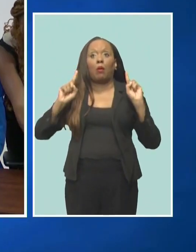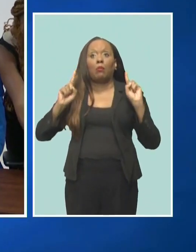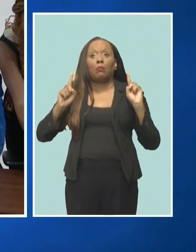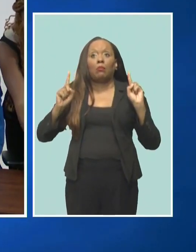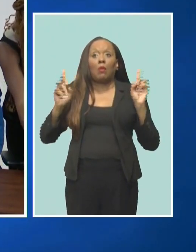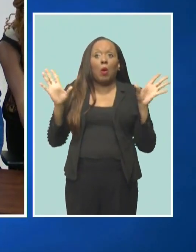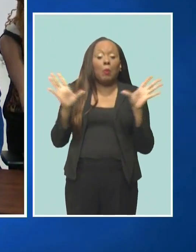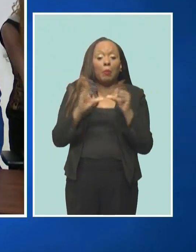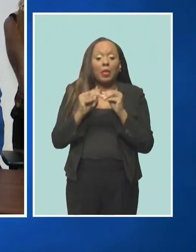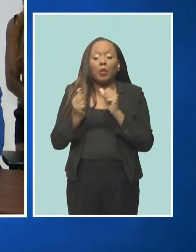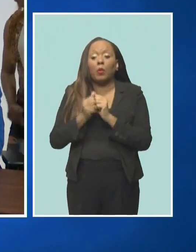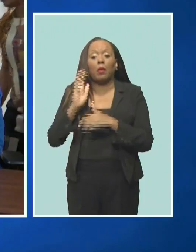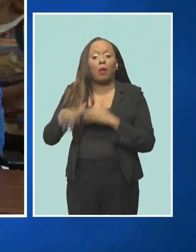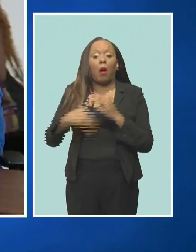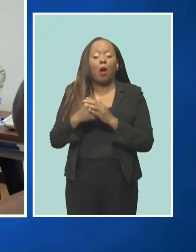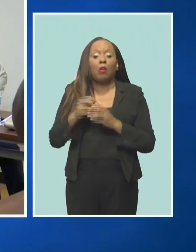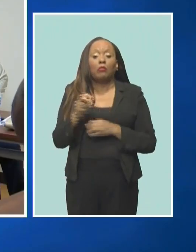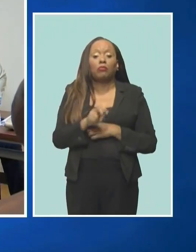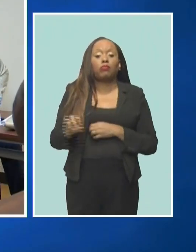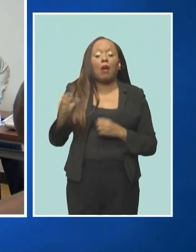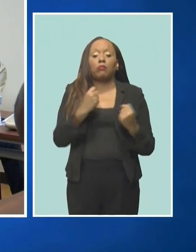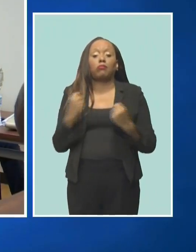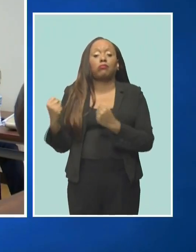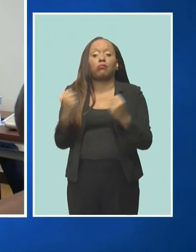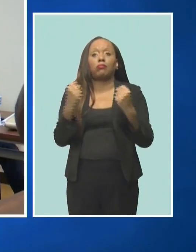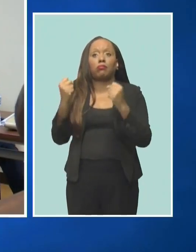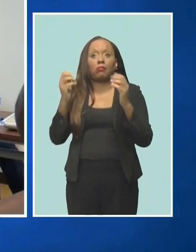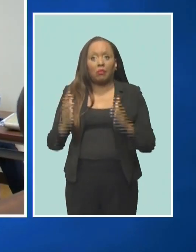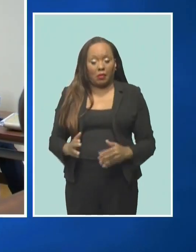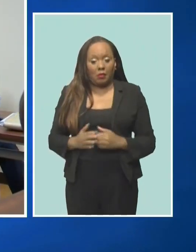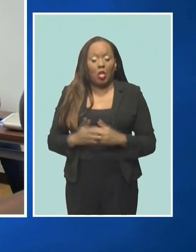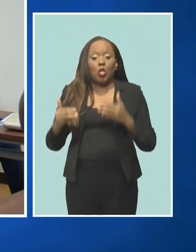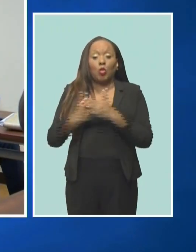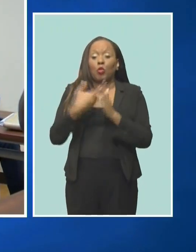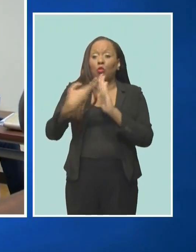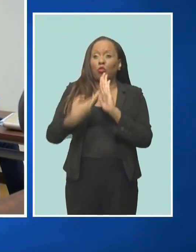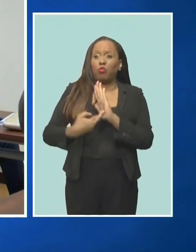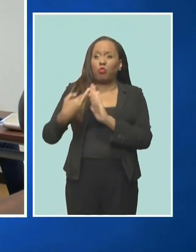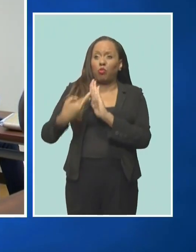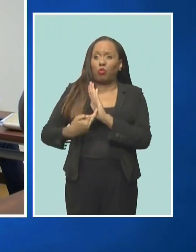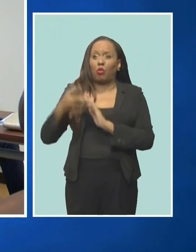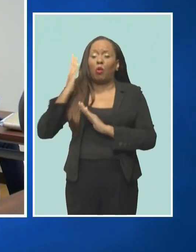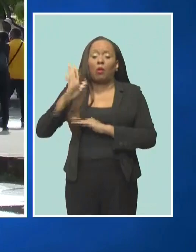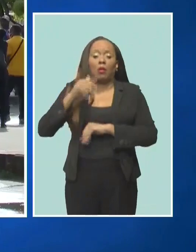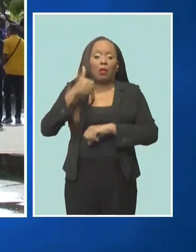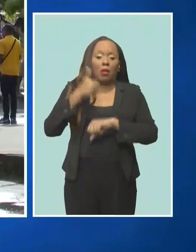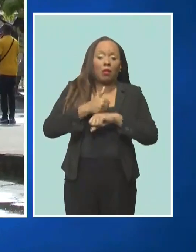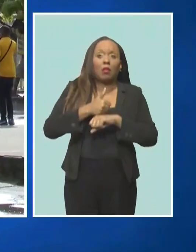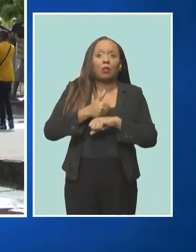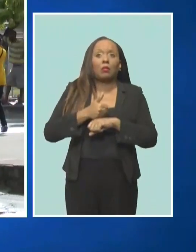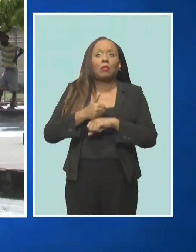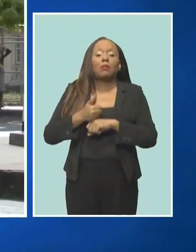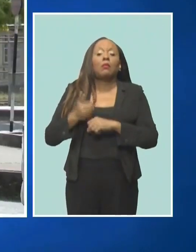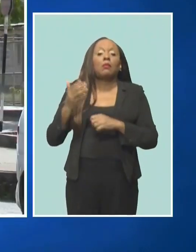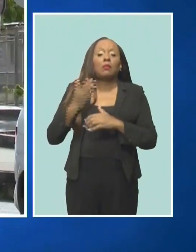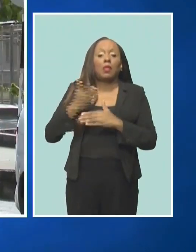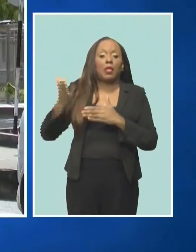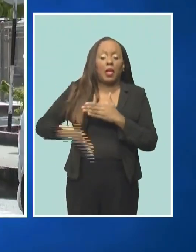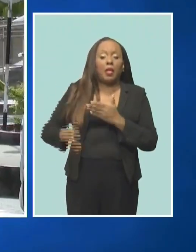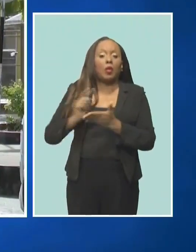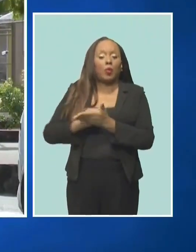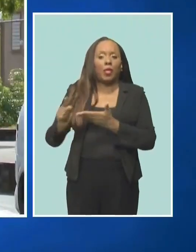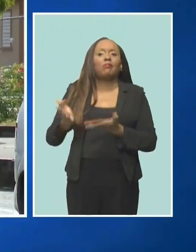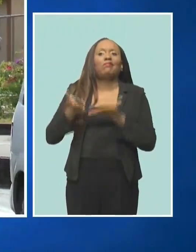meetings with all transport stakeholders. She says the new regulations will be on the table by the end of this week, following some